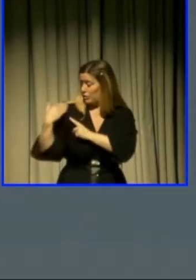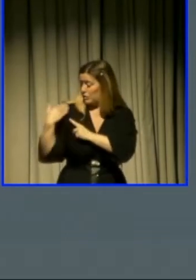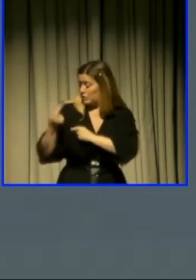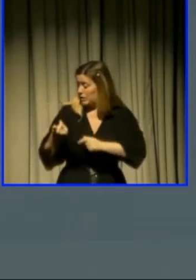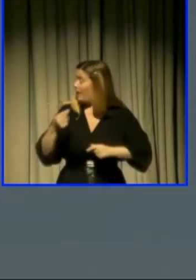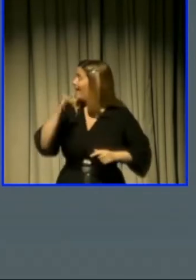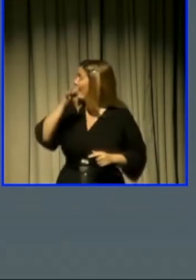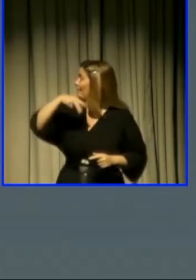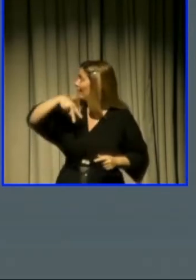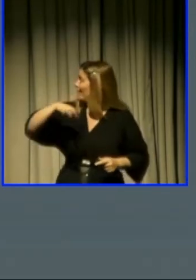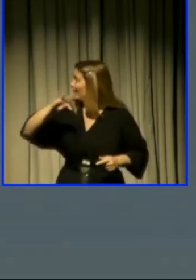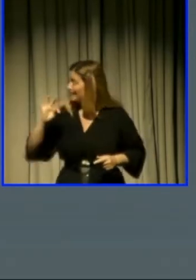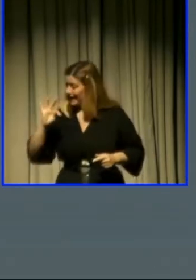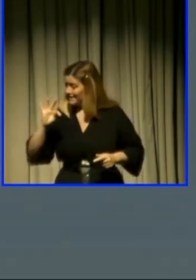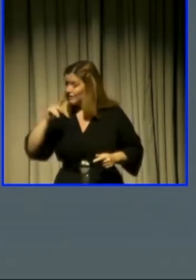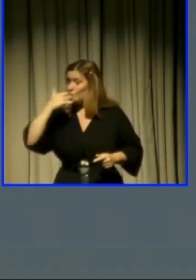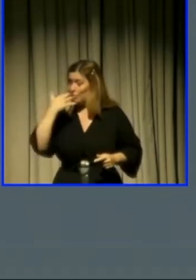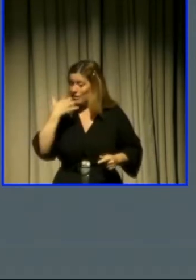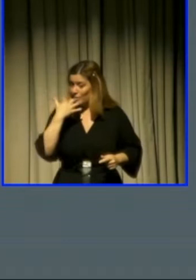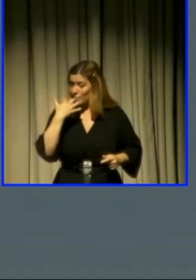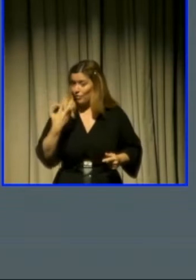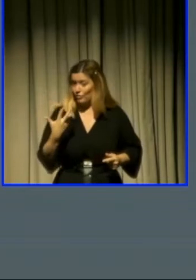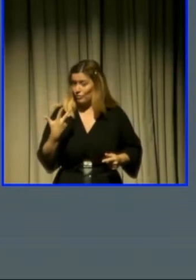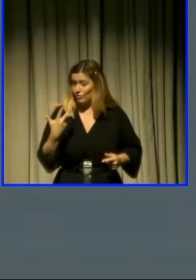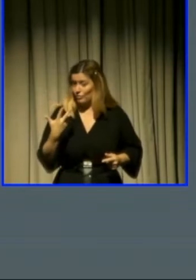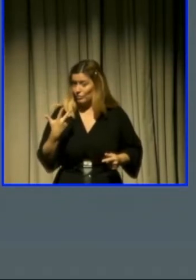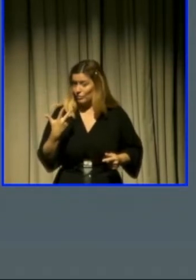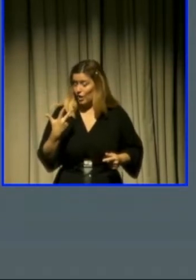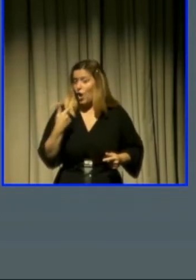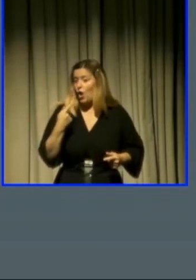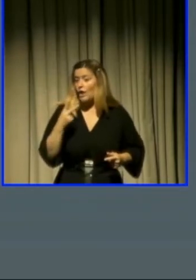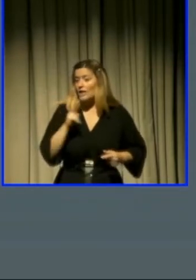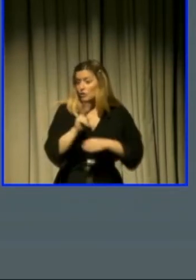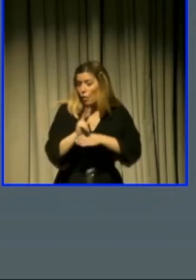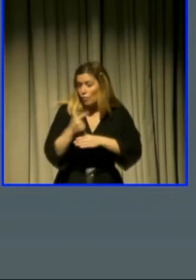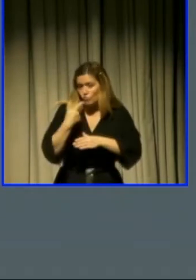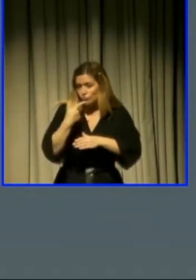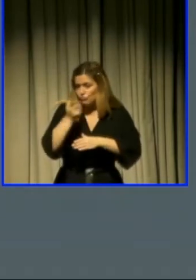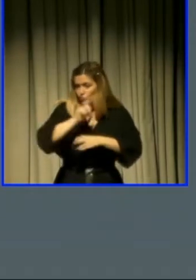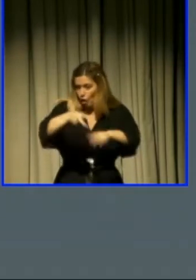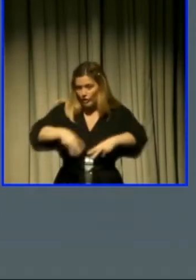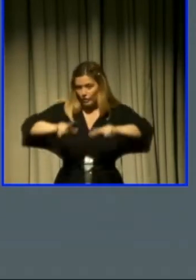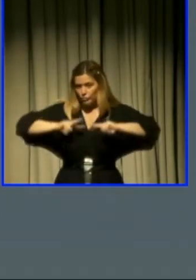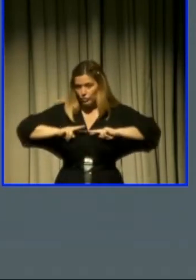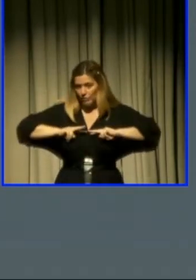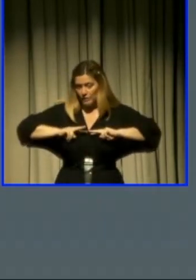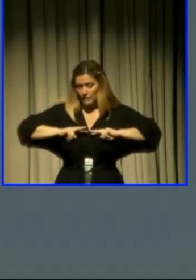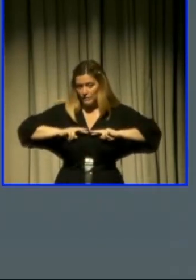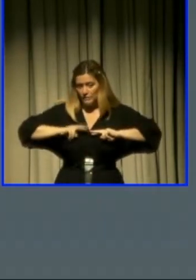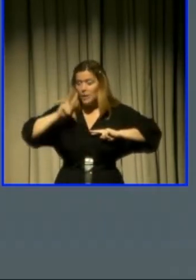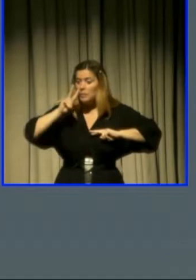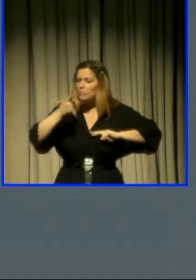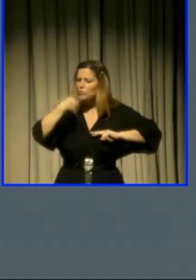off so quickly. And that's because we're becoming more receptive to monetary exchange in the sort